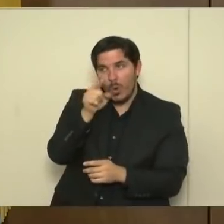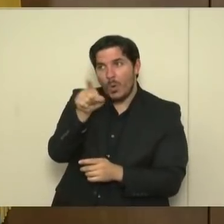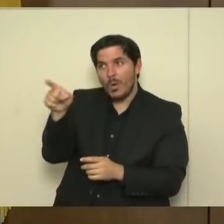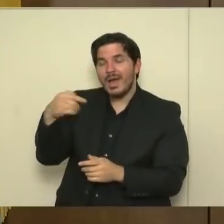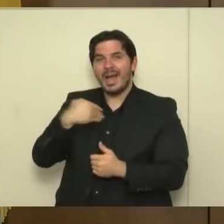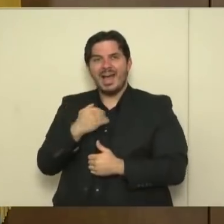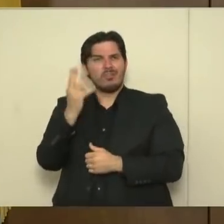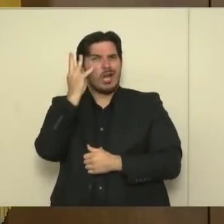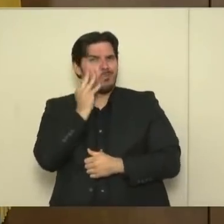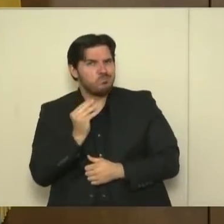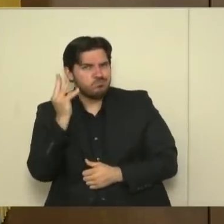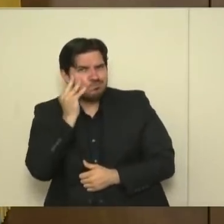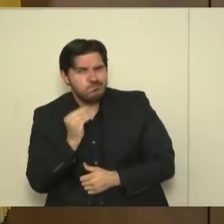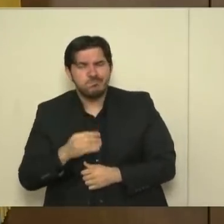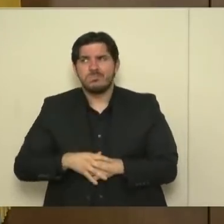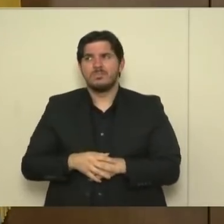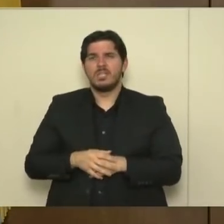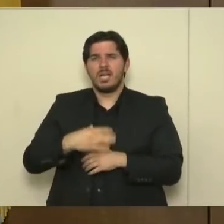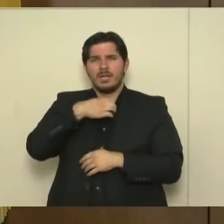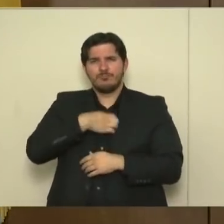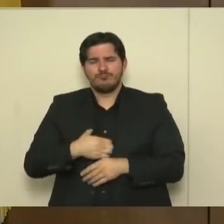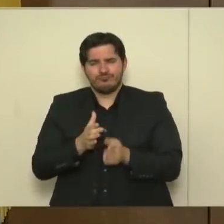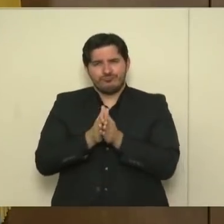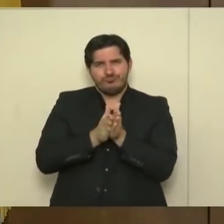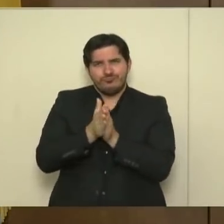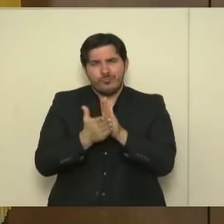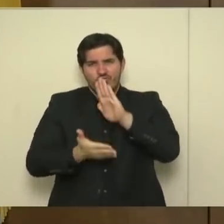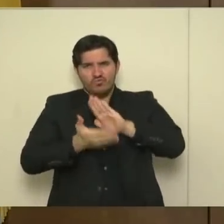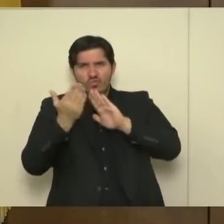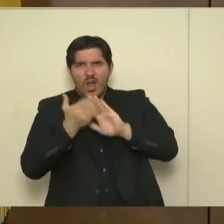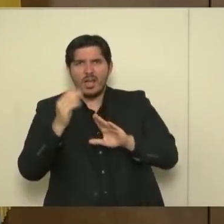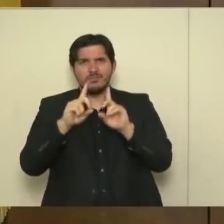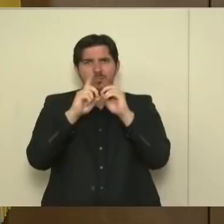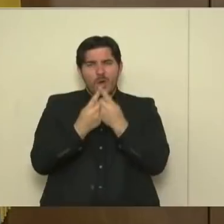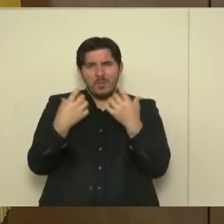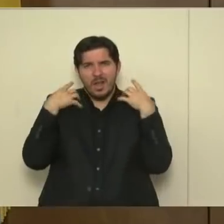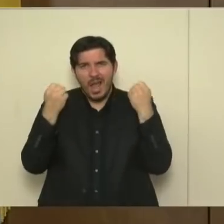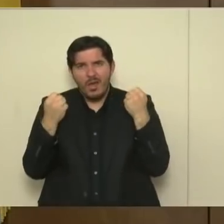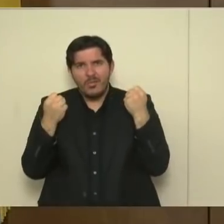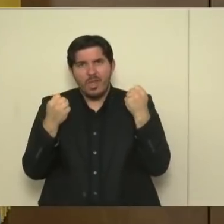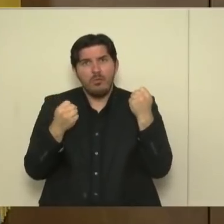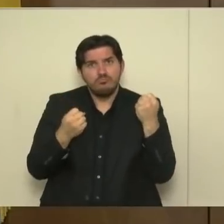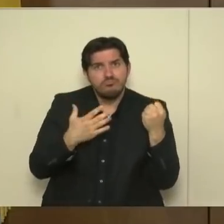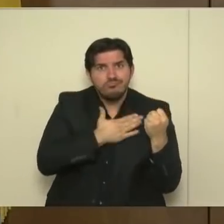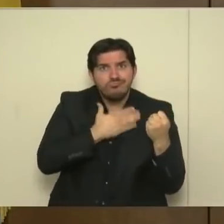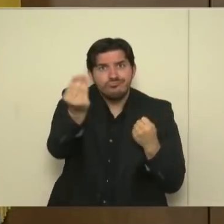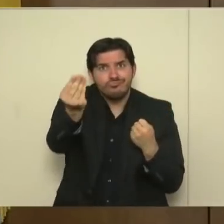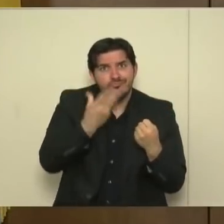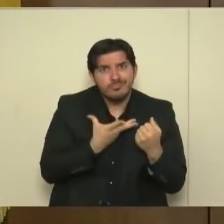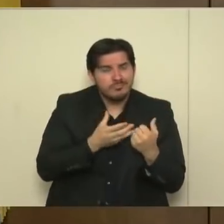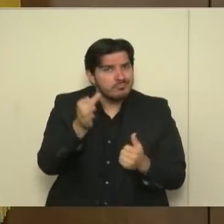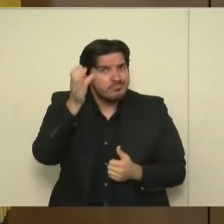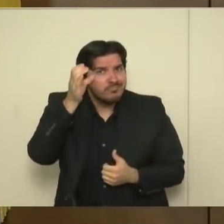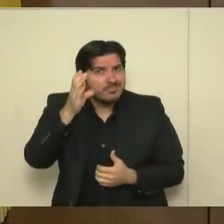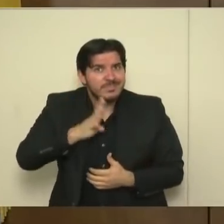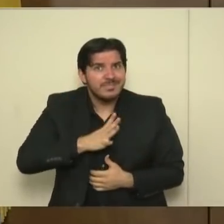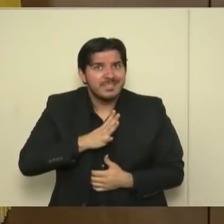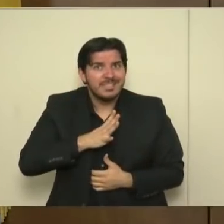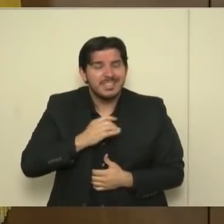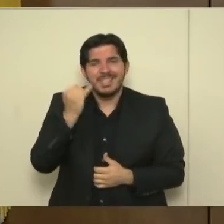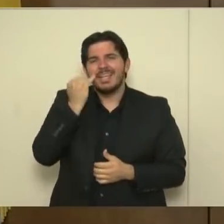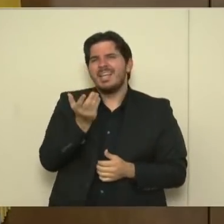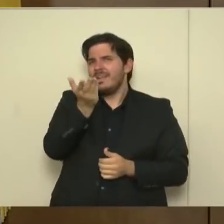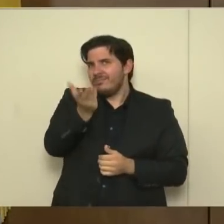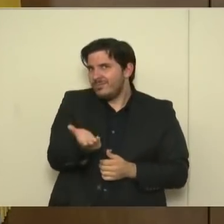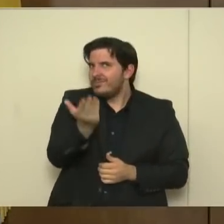desire to run the Department of Health, we're interested in hearing from you. If we have public health expertise in the state at any